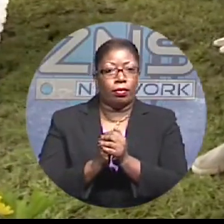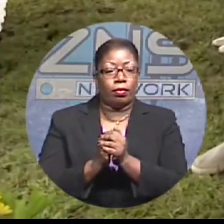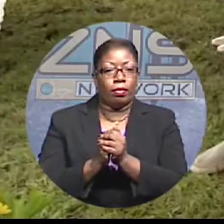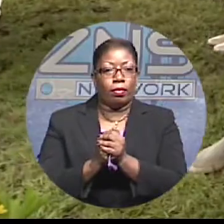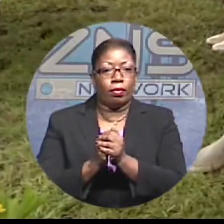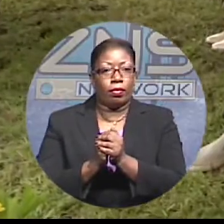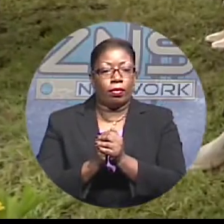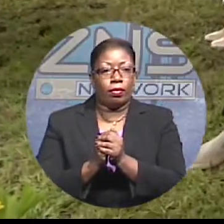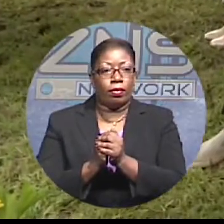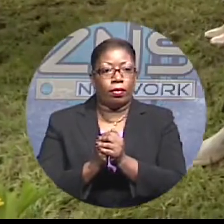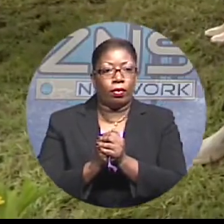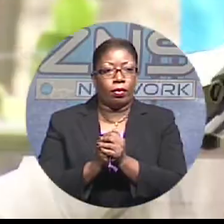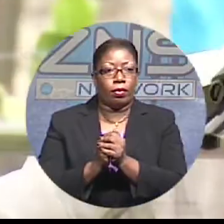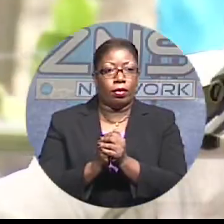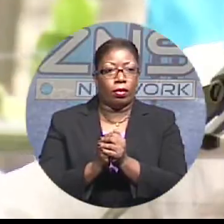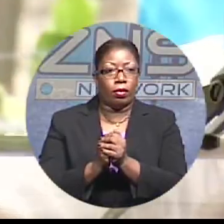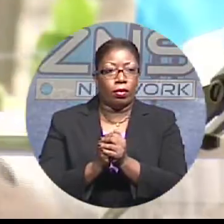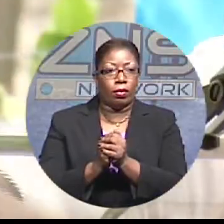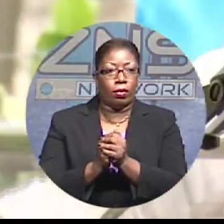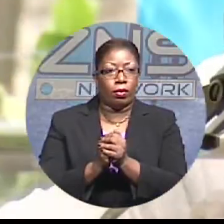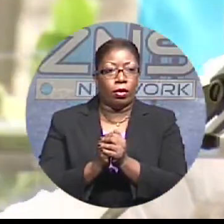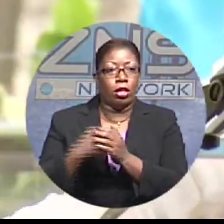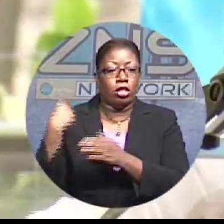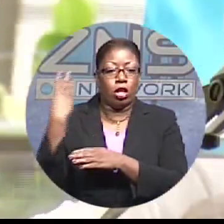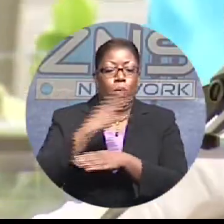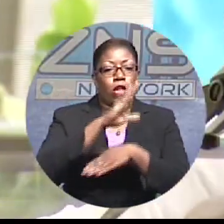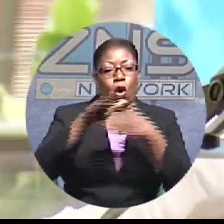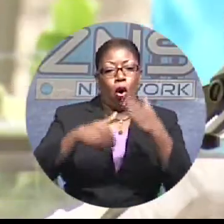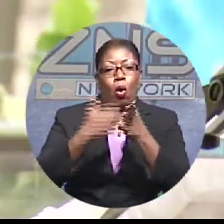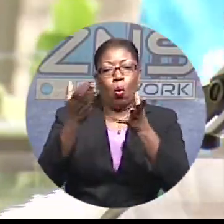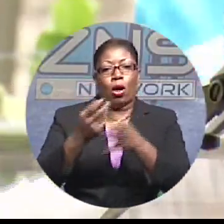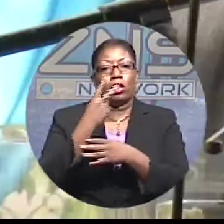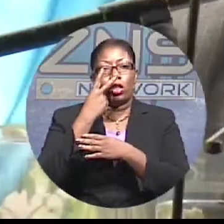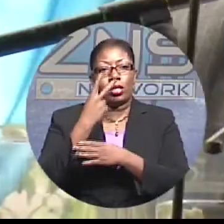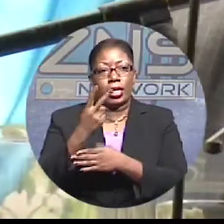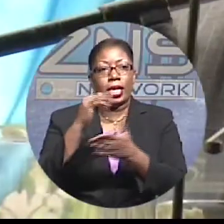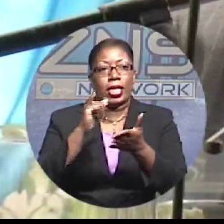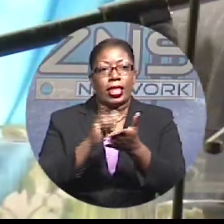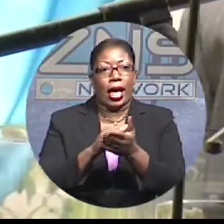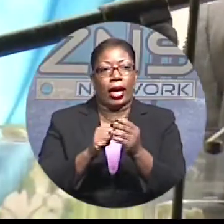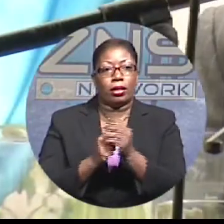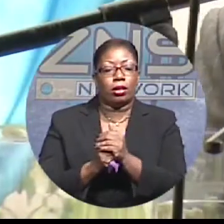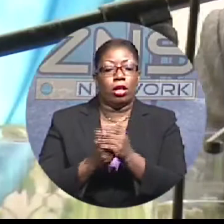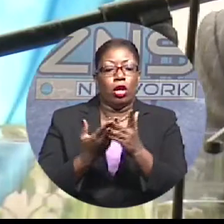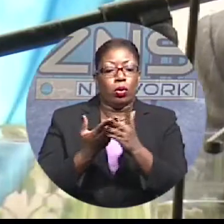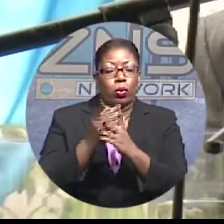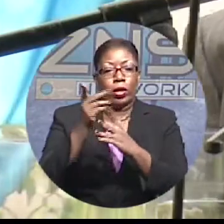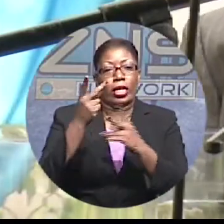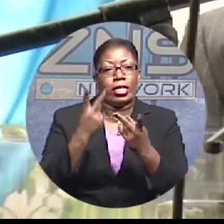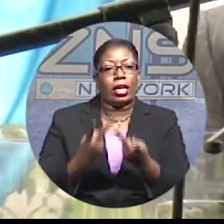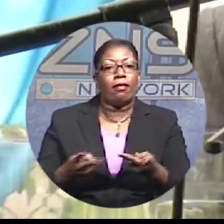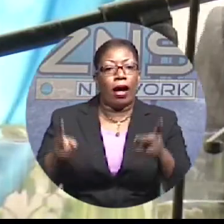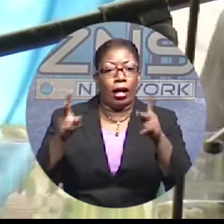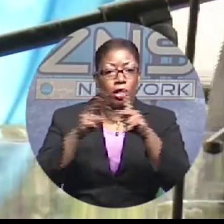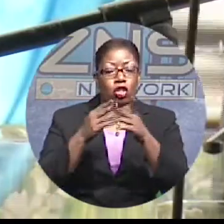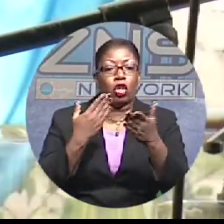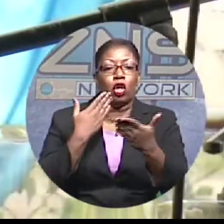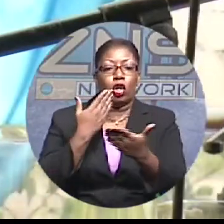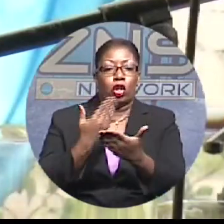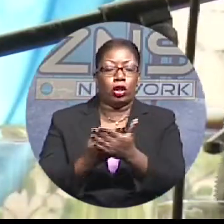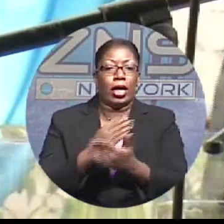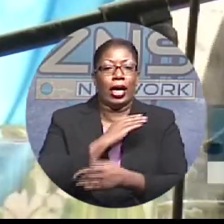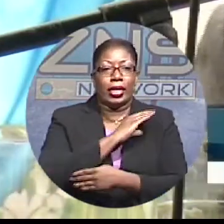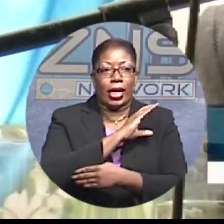and the rest of us, Beryl, we all want to see that day. Through these values of good character and